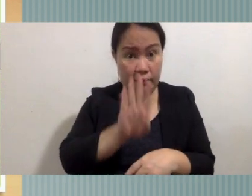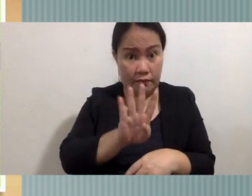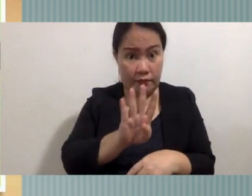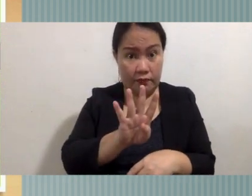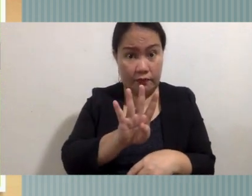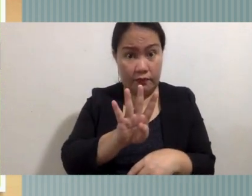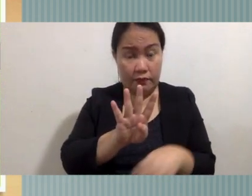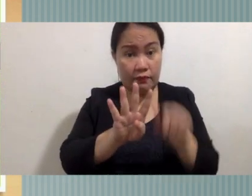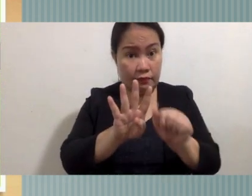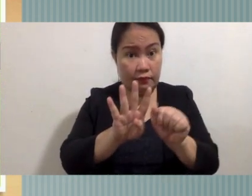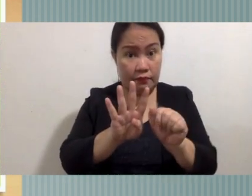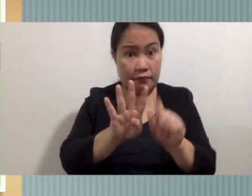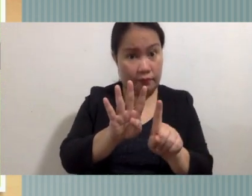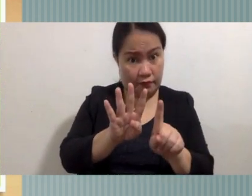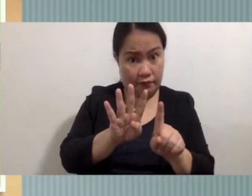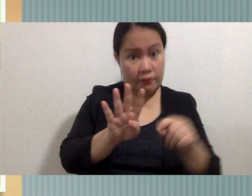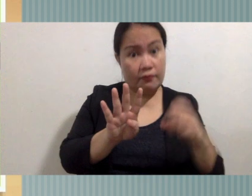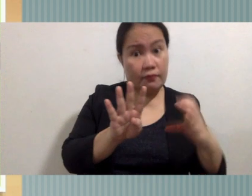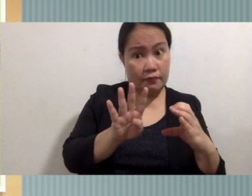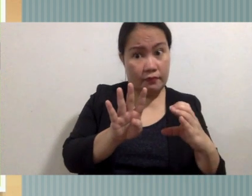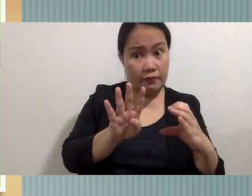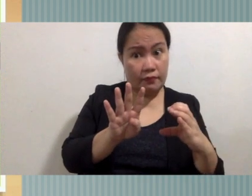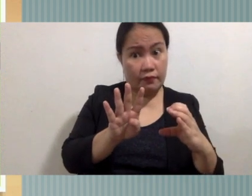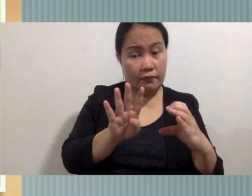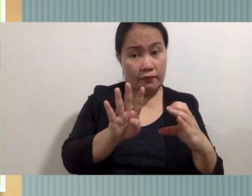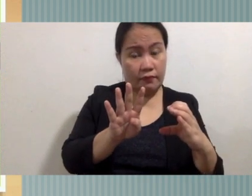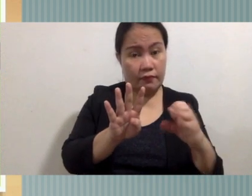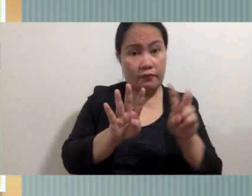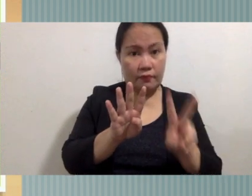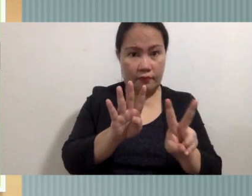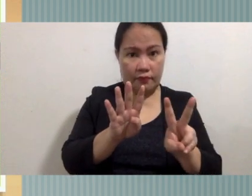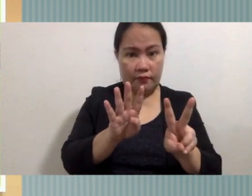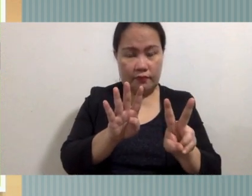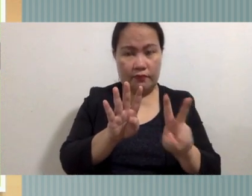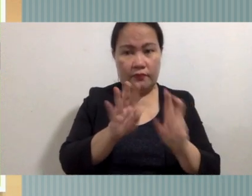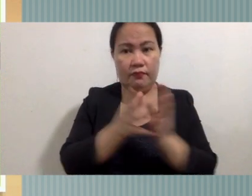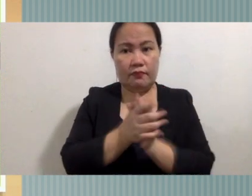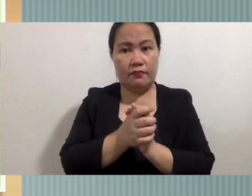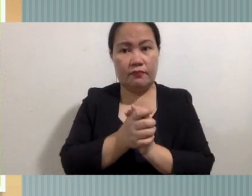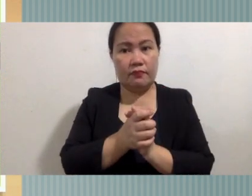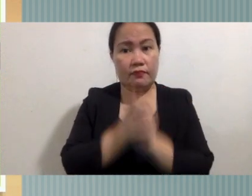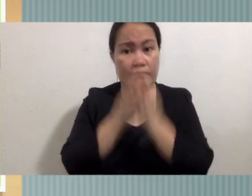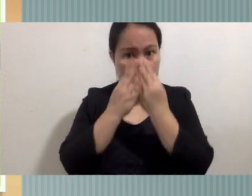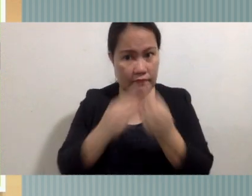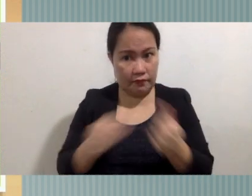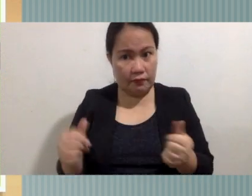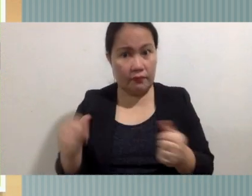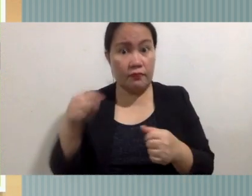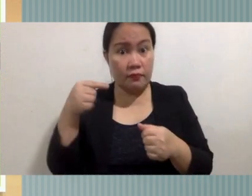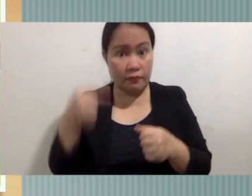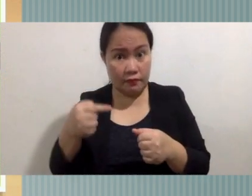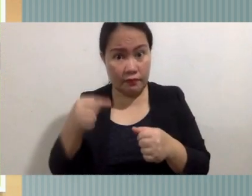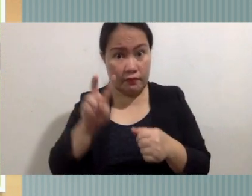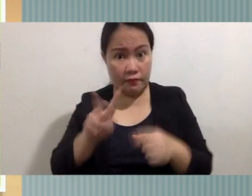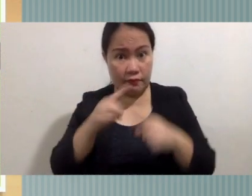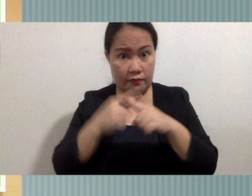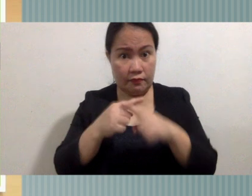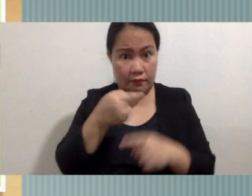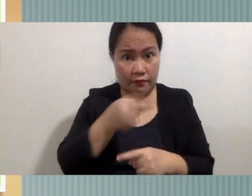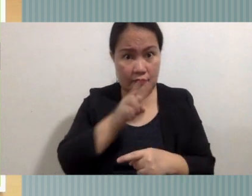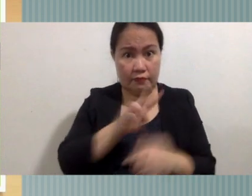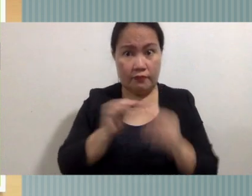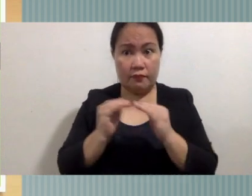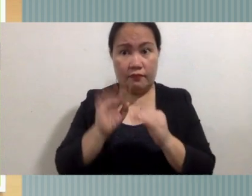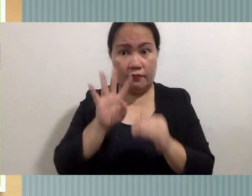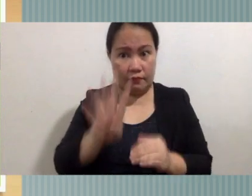2, minus 4, our a is 1, c is 2. So we will have negative 2 raised to